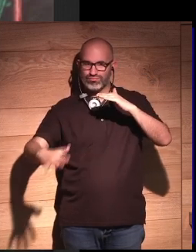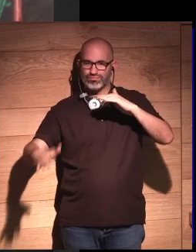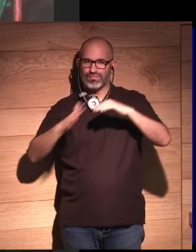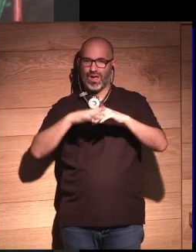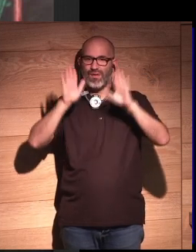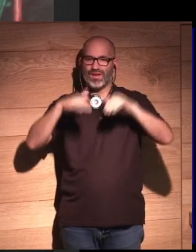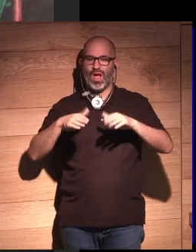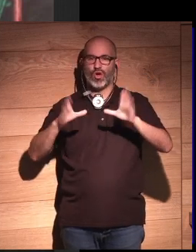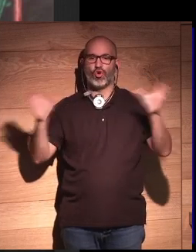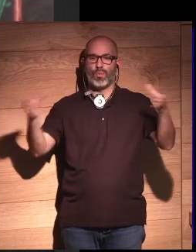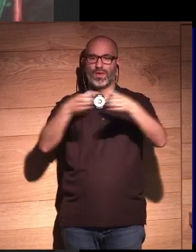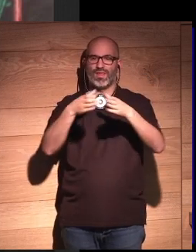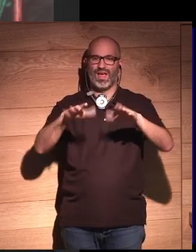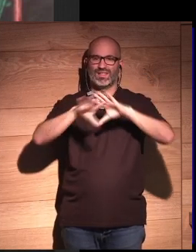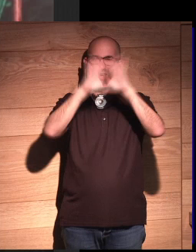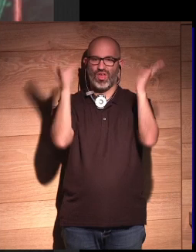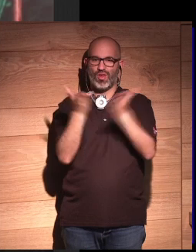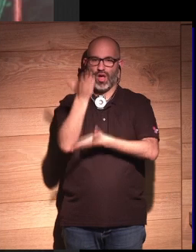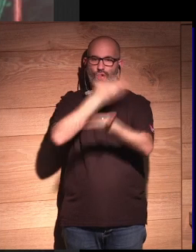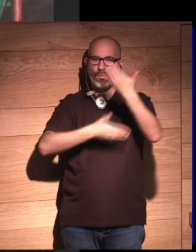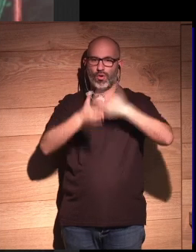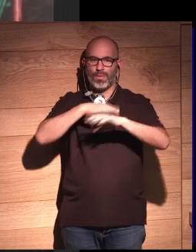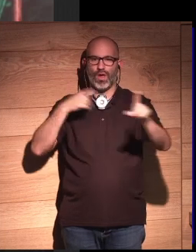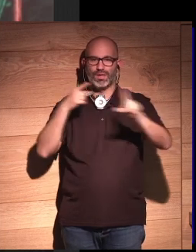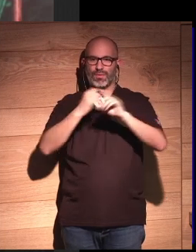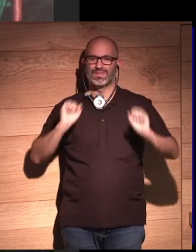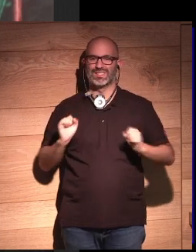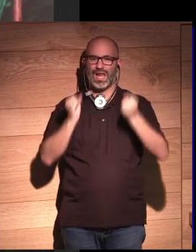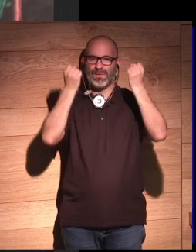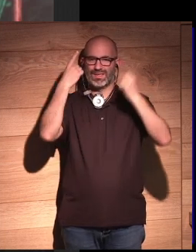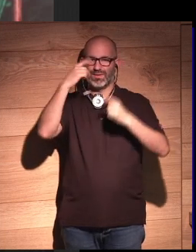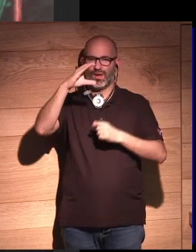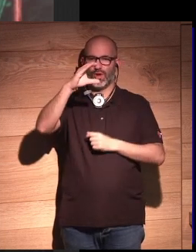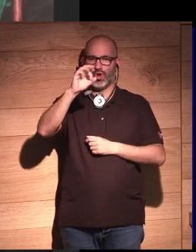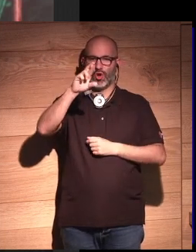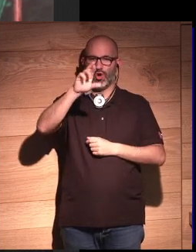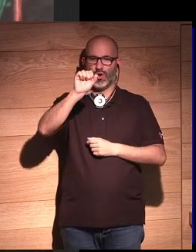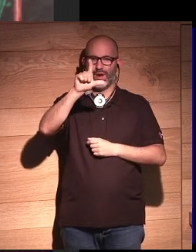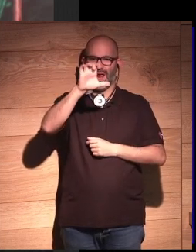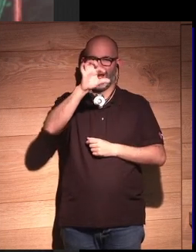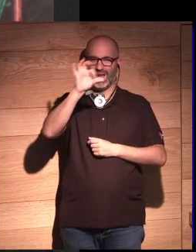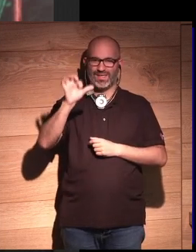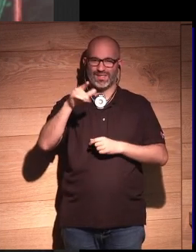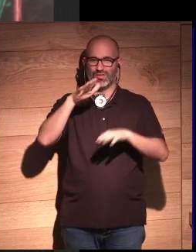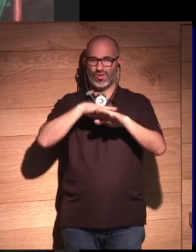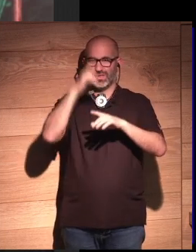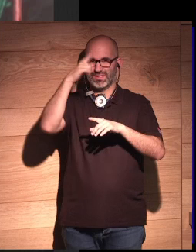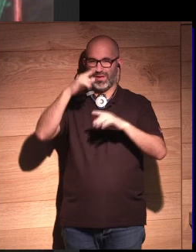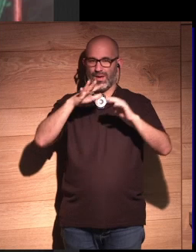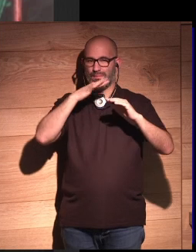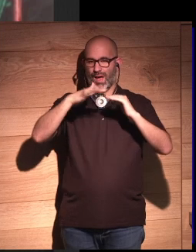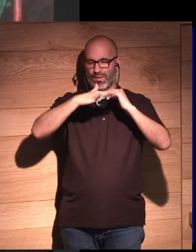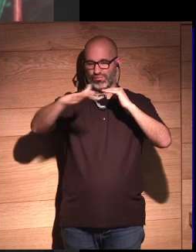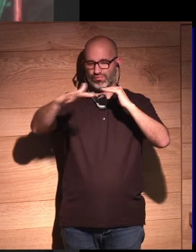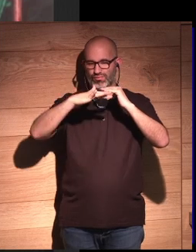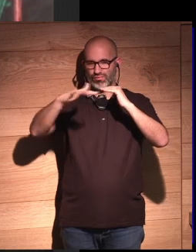1700s. So in this piece, instead, the subject would be the endangered coral reef, and the film would show in 25 planetariums around the world